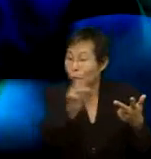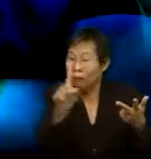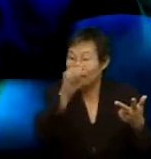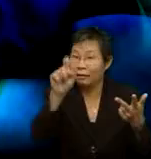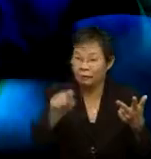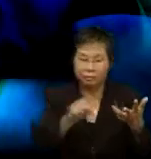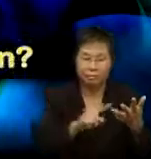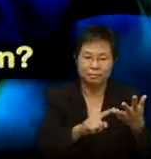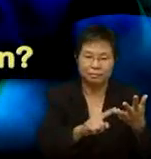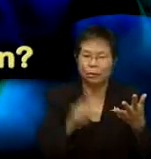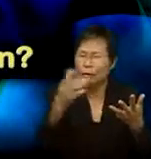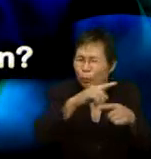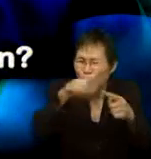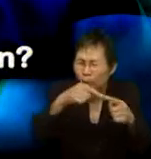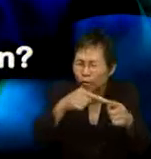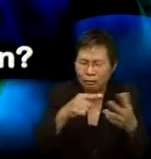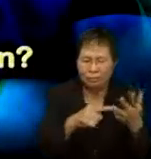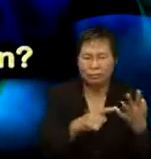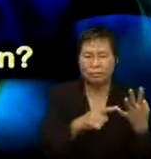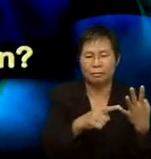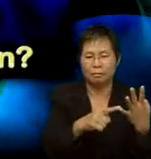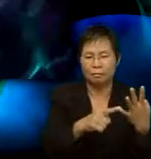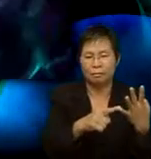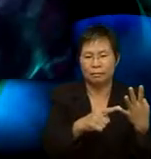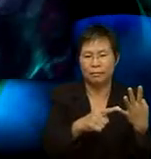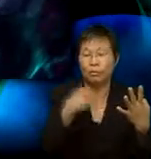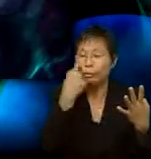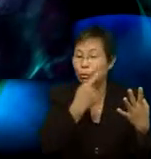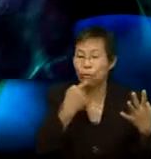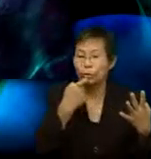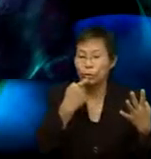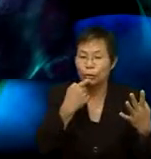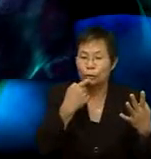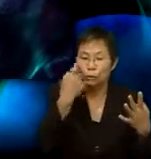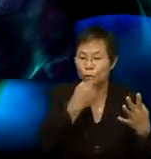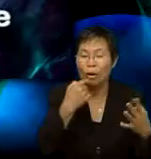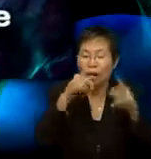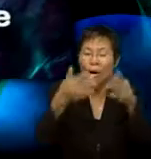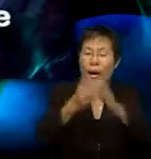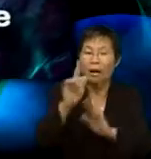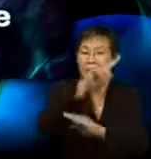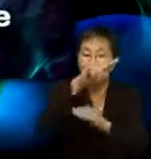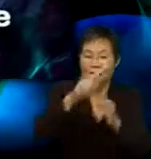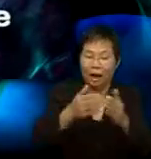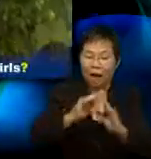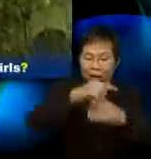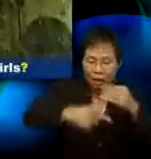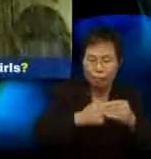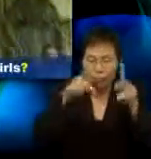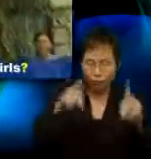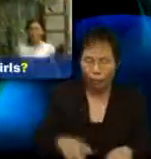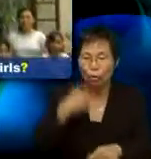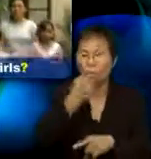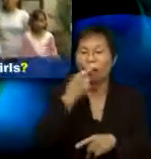Where? When? Who is used to ask about people?